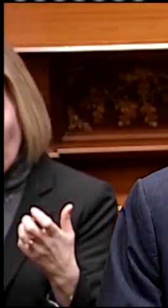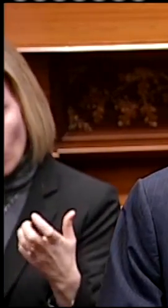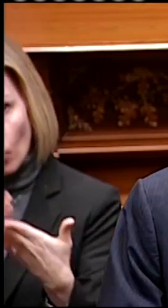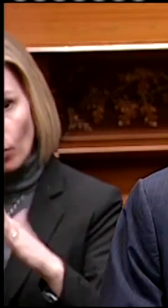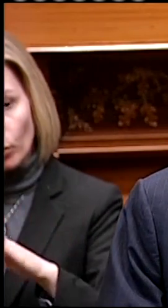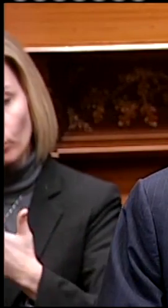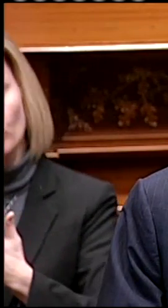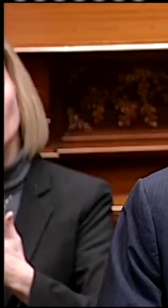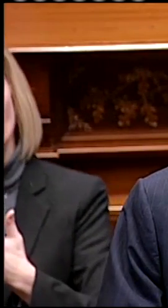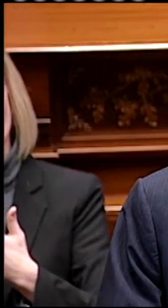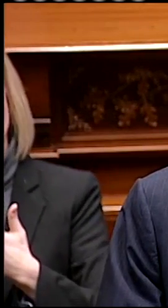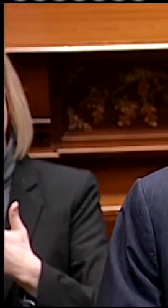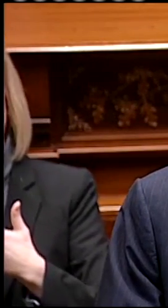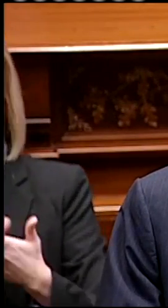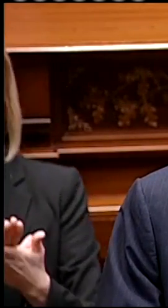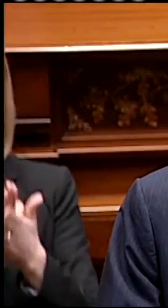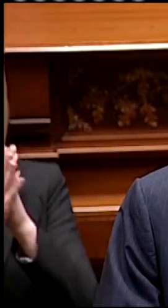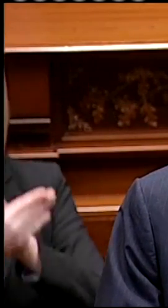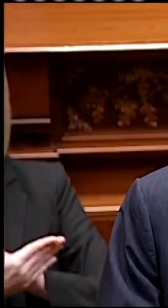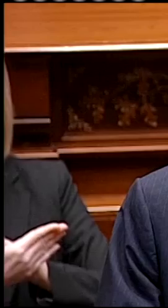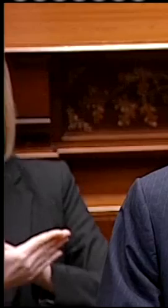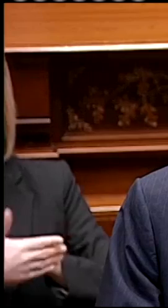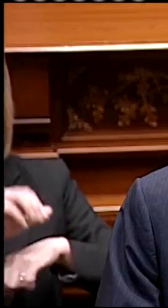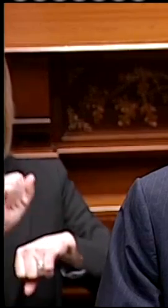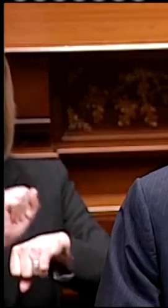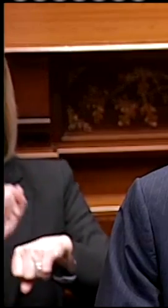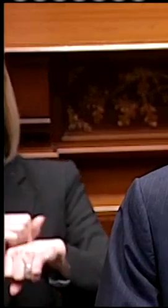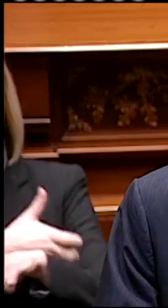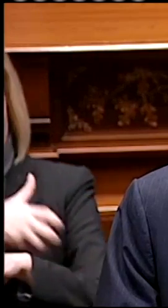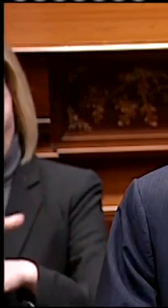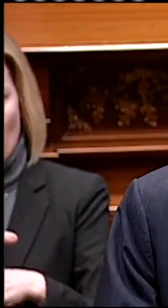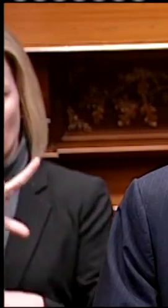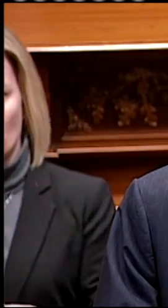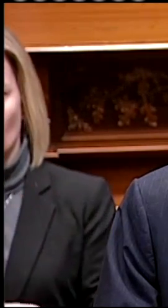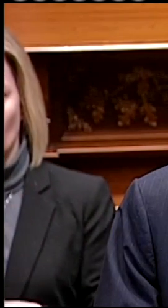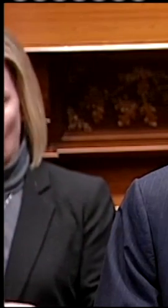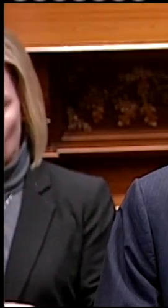communities to become employee empowerment zones.